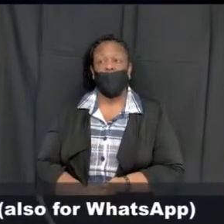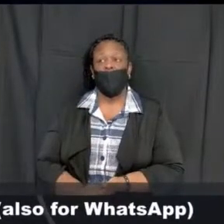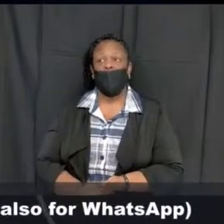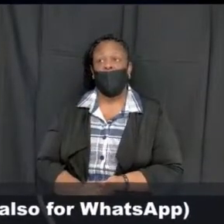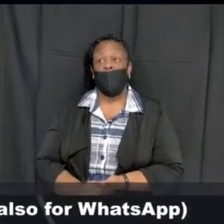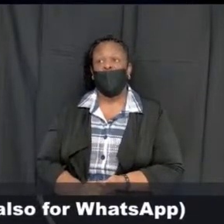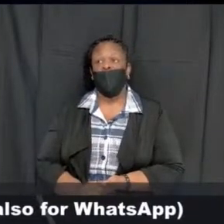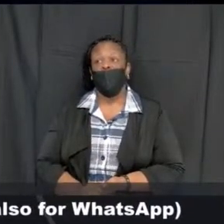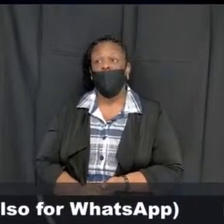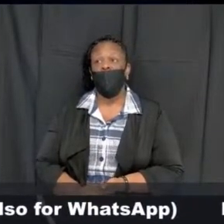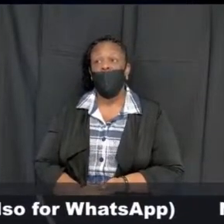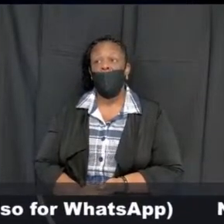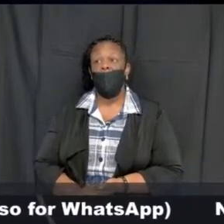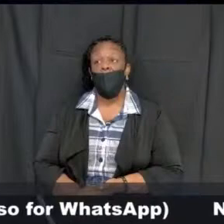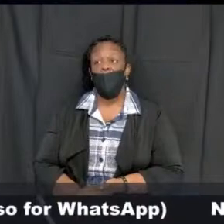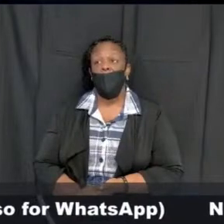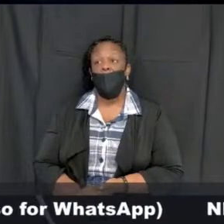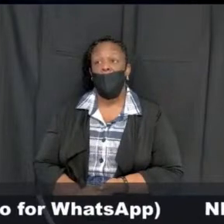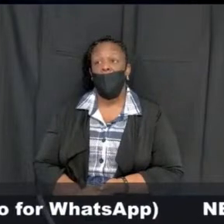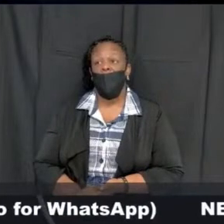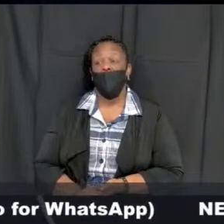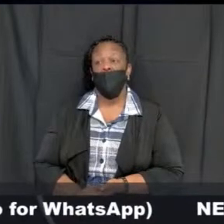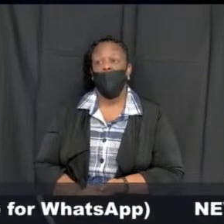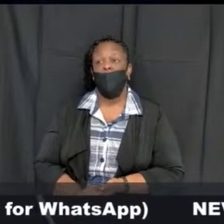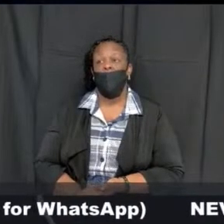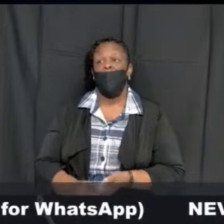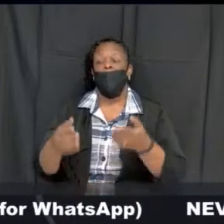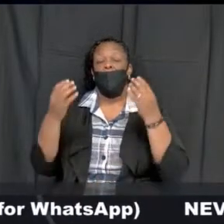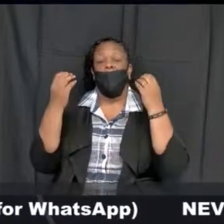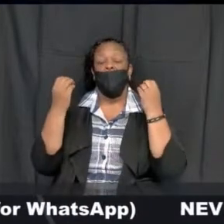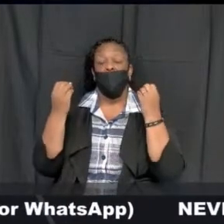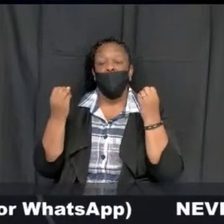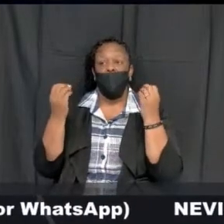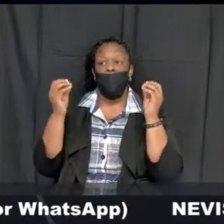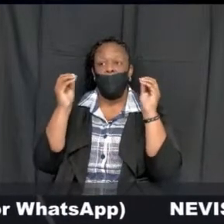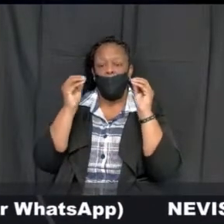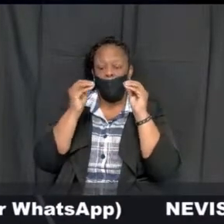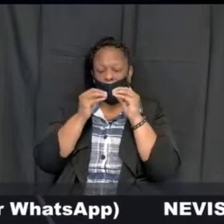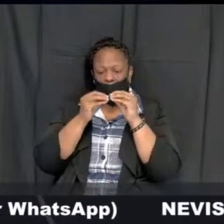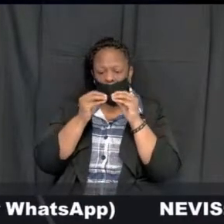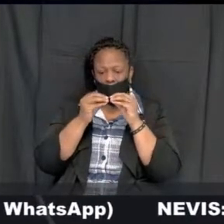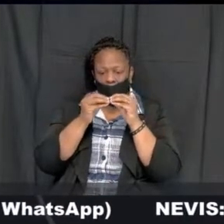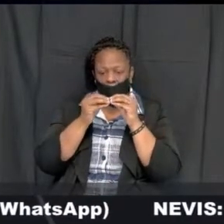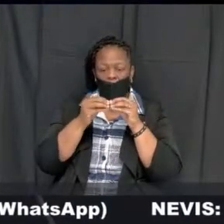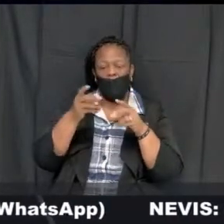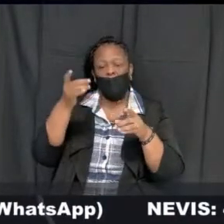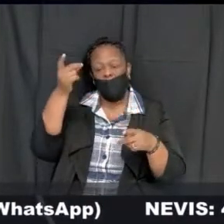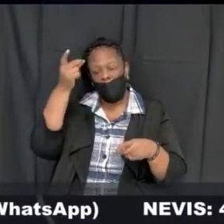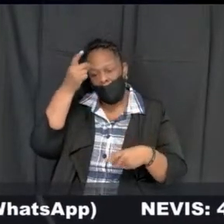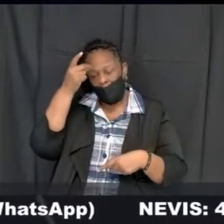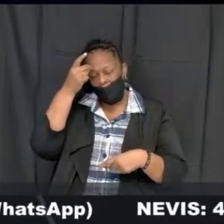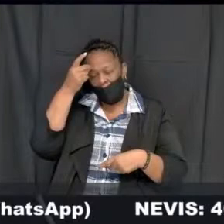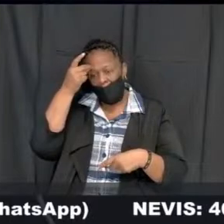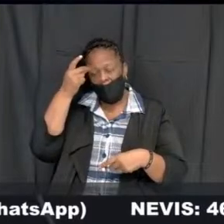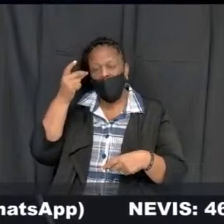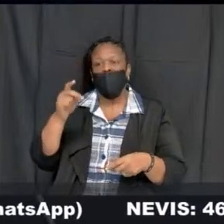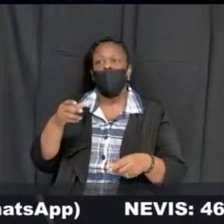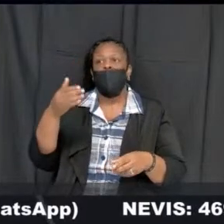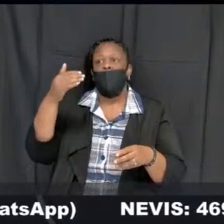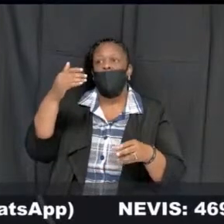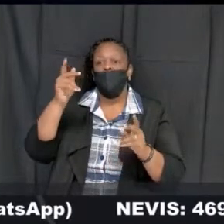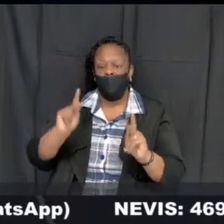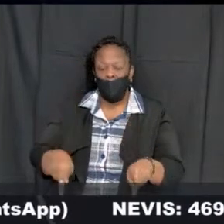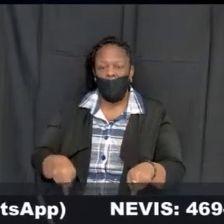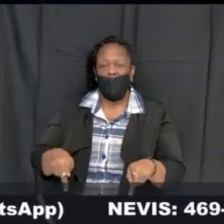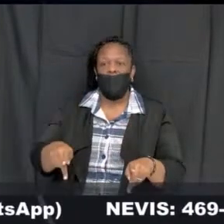example, the lead infectious disease specialist in the United